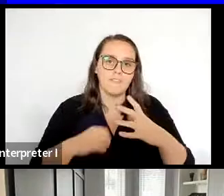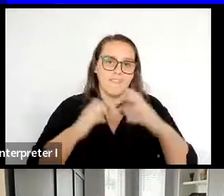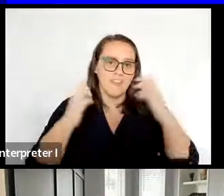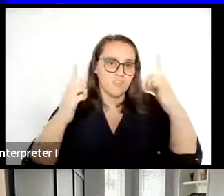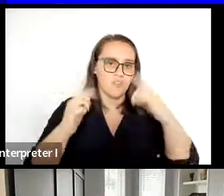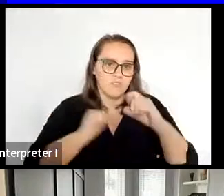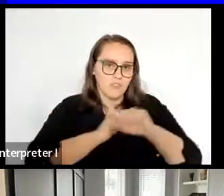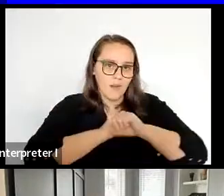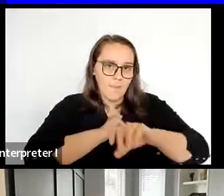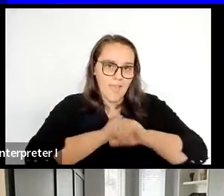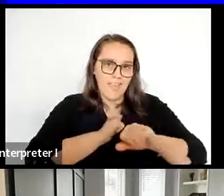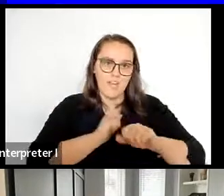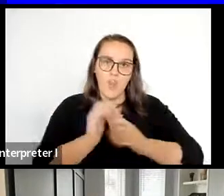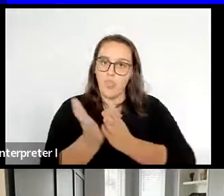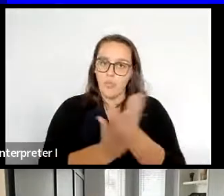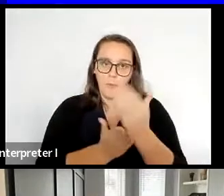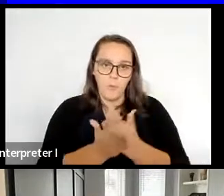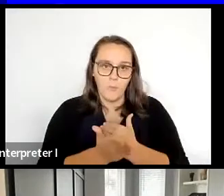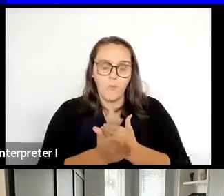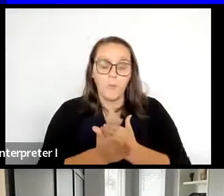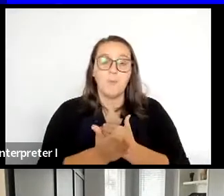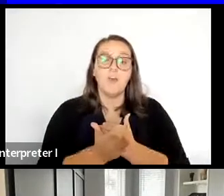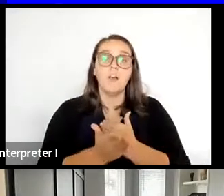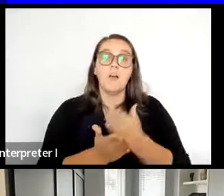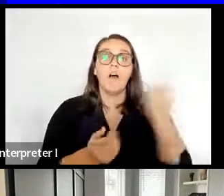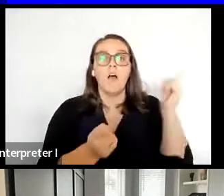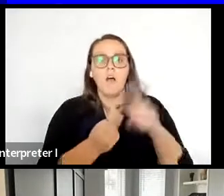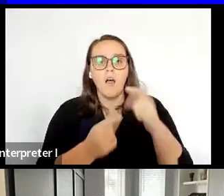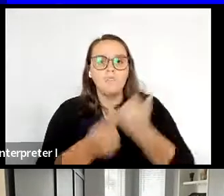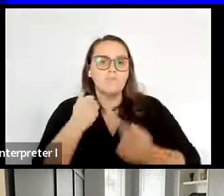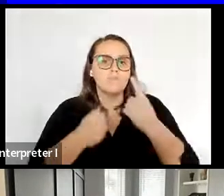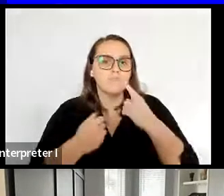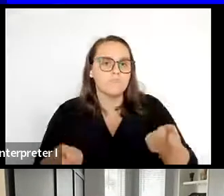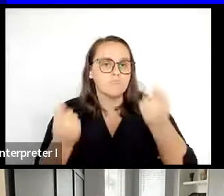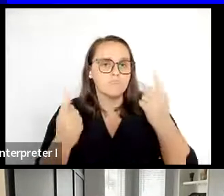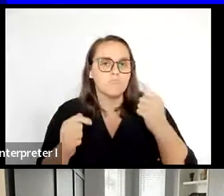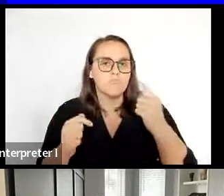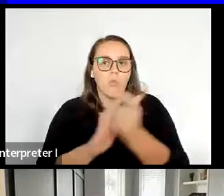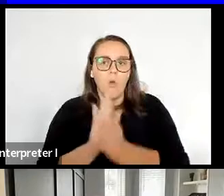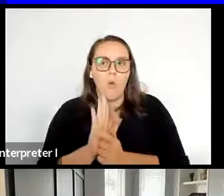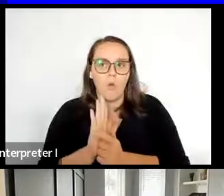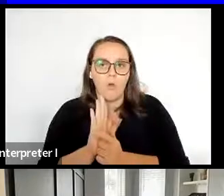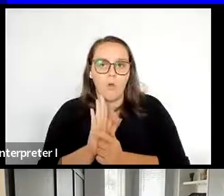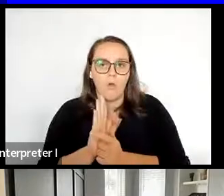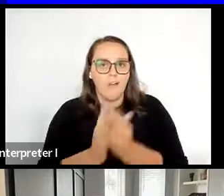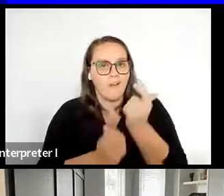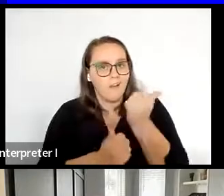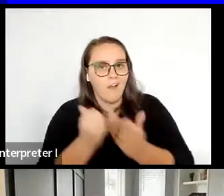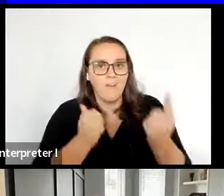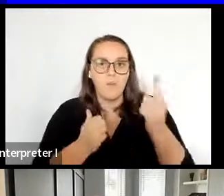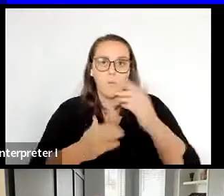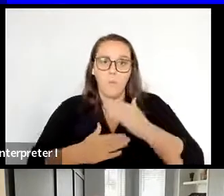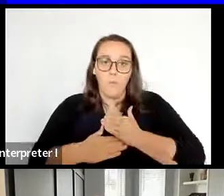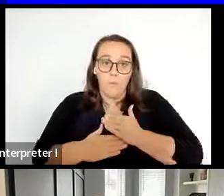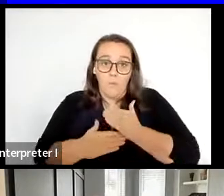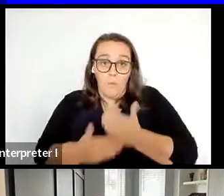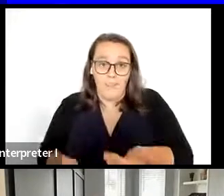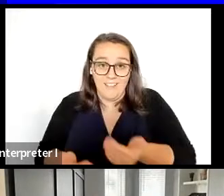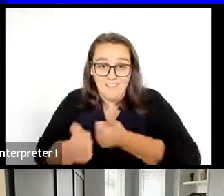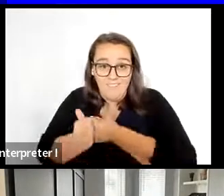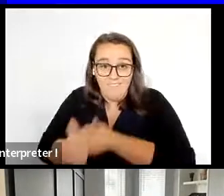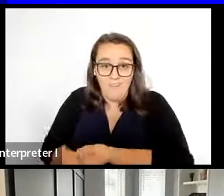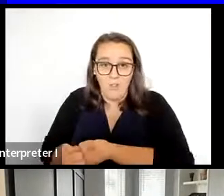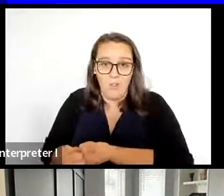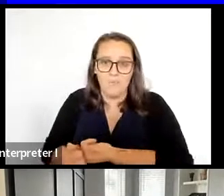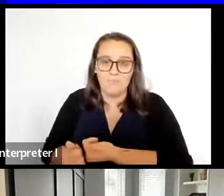on their commitment here. Because again, unless everybody understands what the laws are and everybody is willing to actually follow the law, then